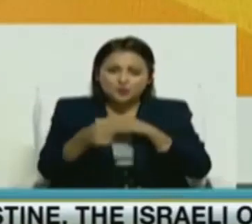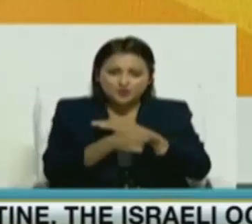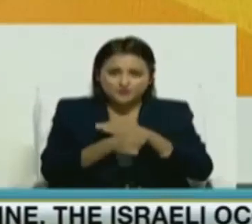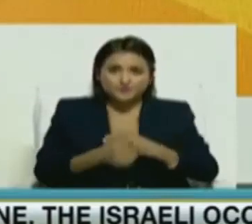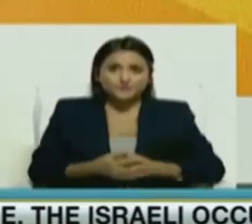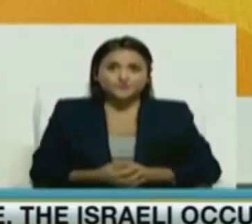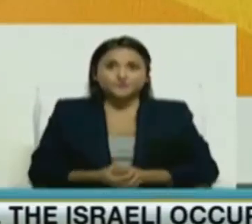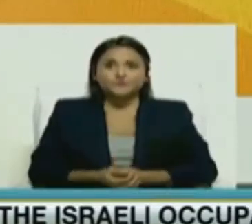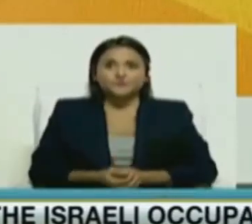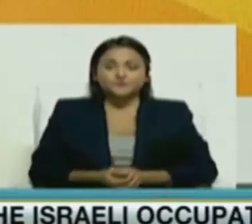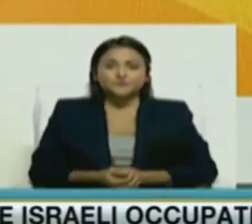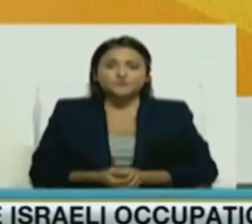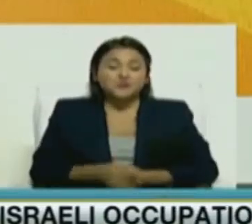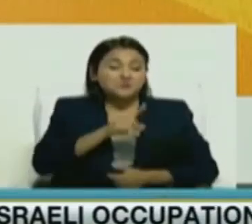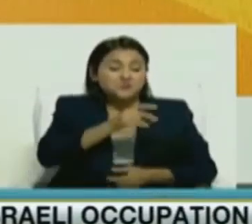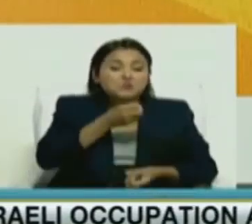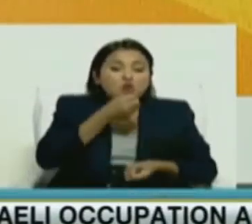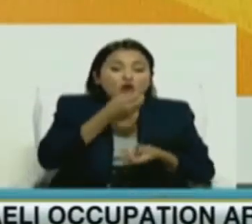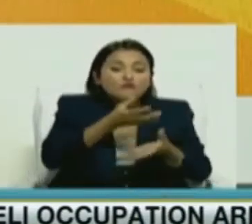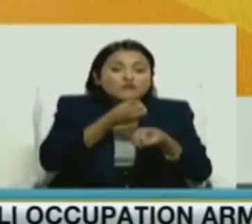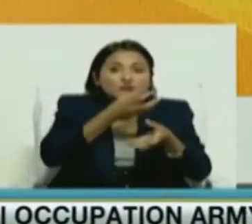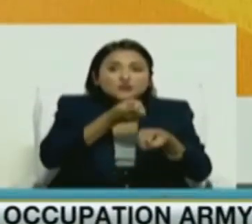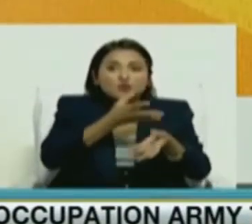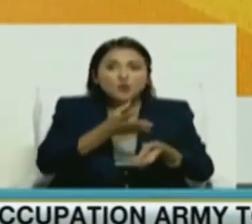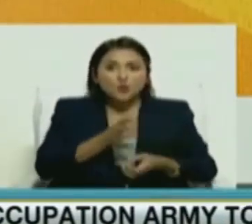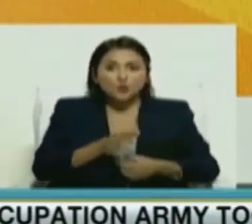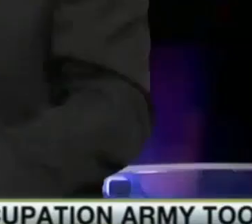confesses, the burden of proof is not necessary.